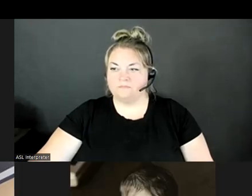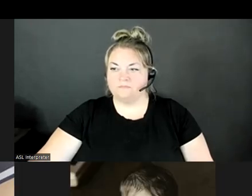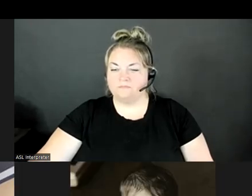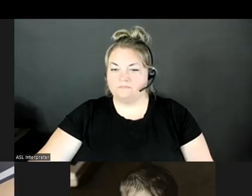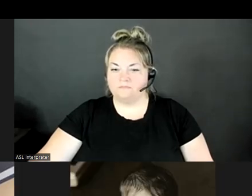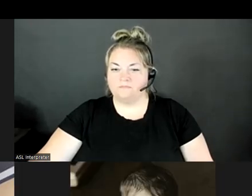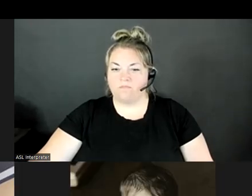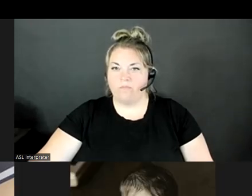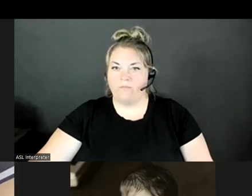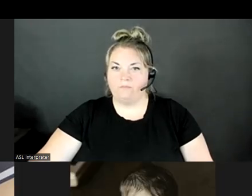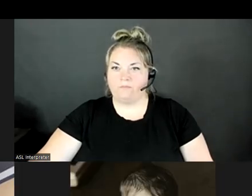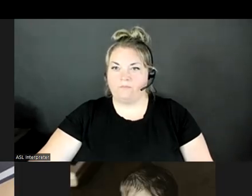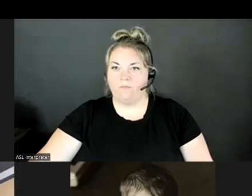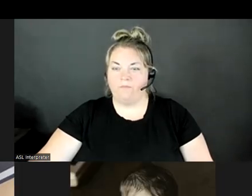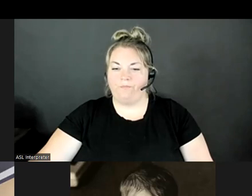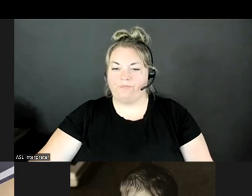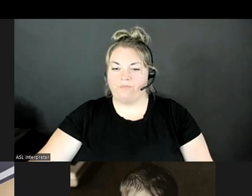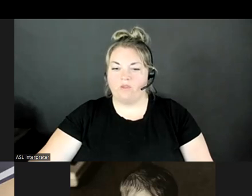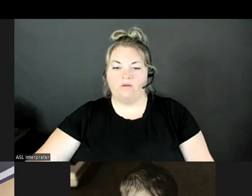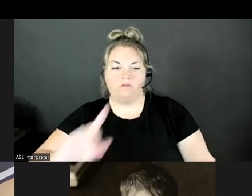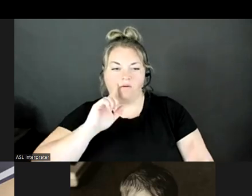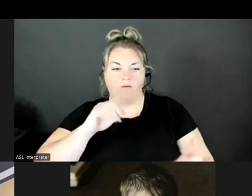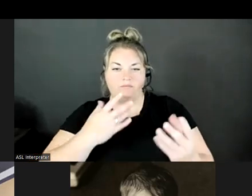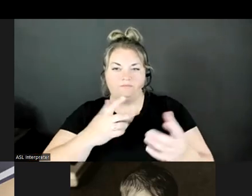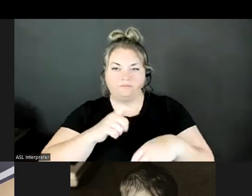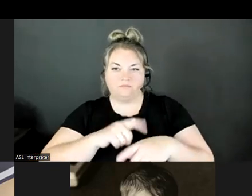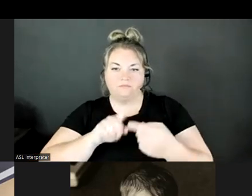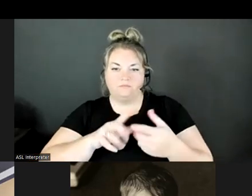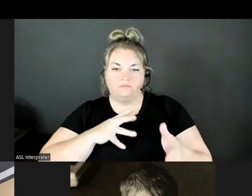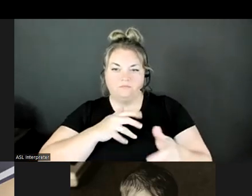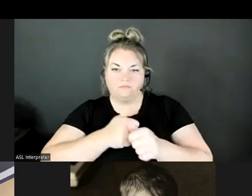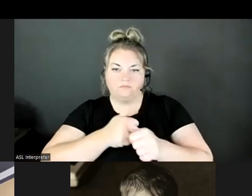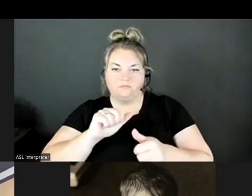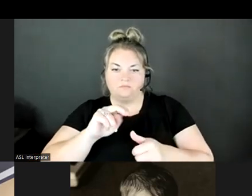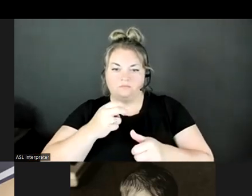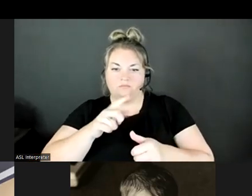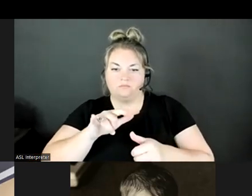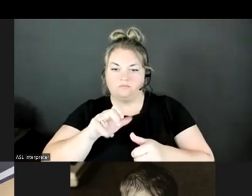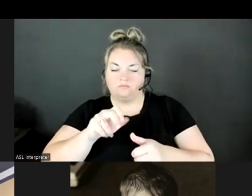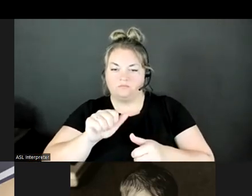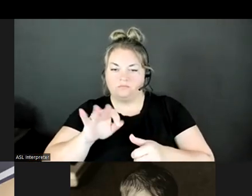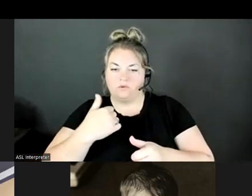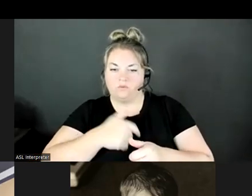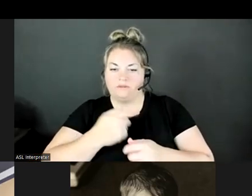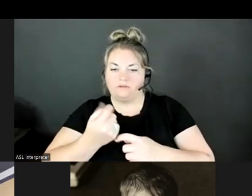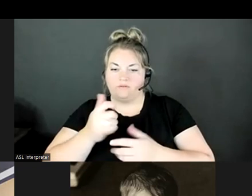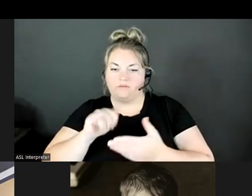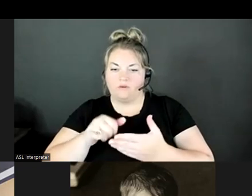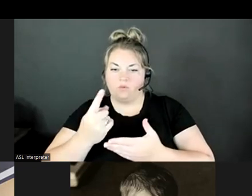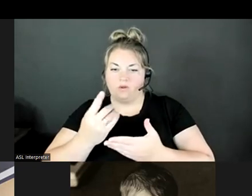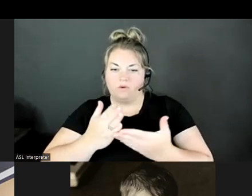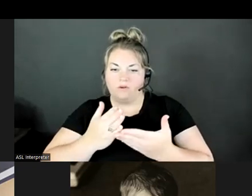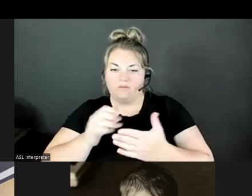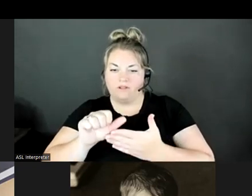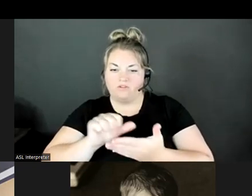I think that gives us some time to catch up, Angelina. If we take off that one part of the agenda